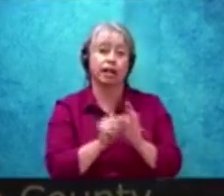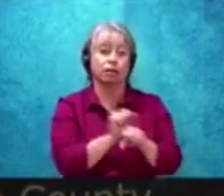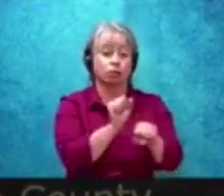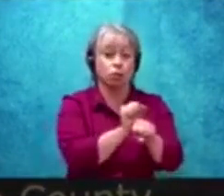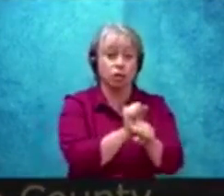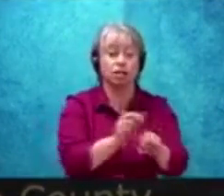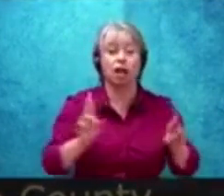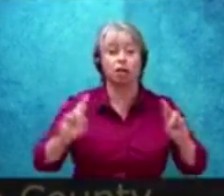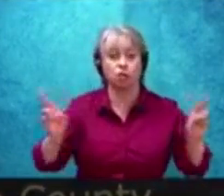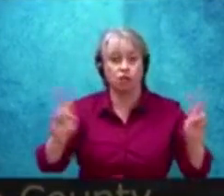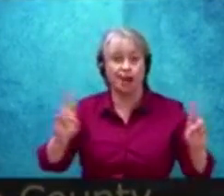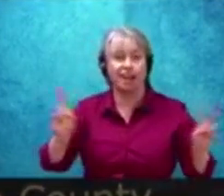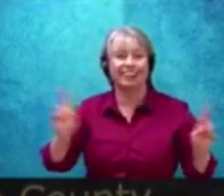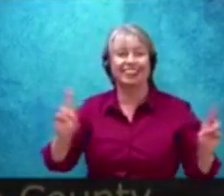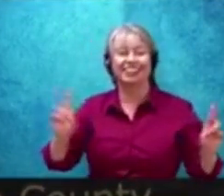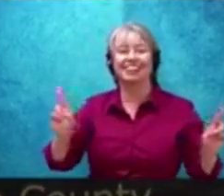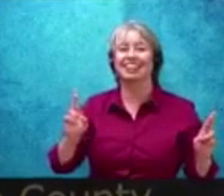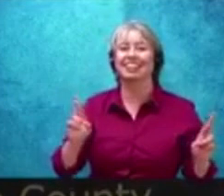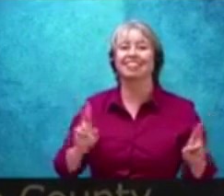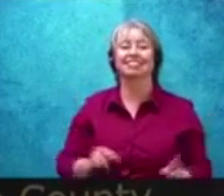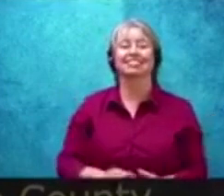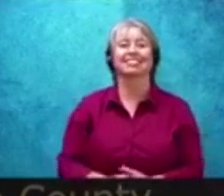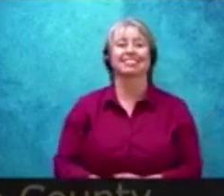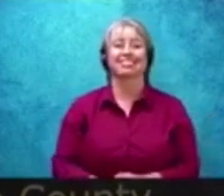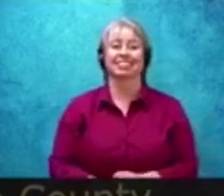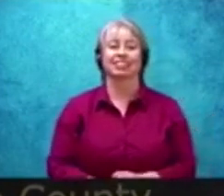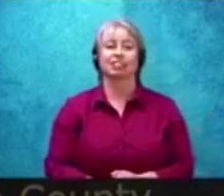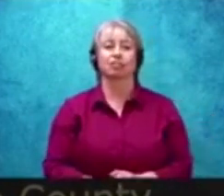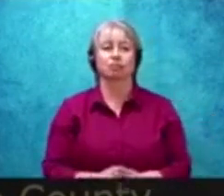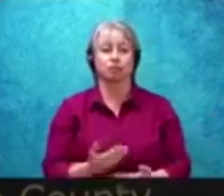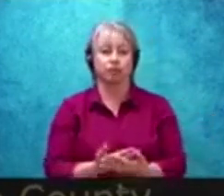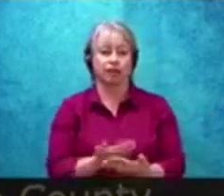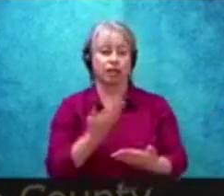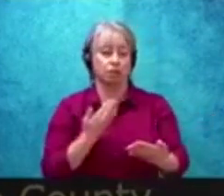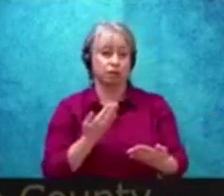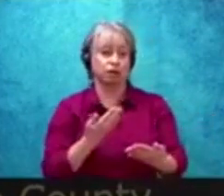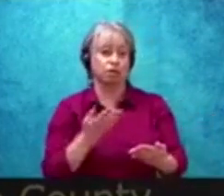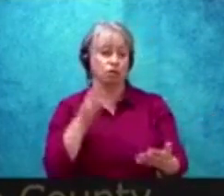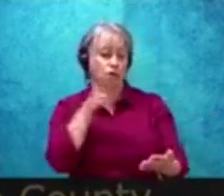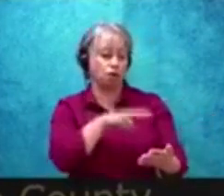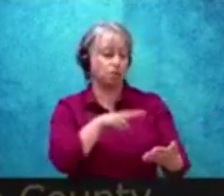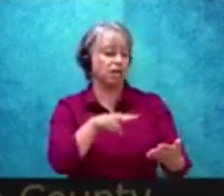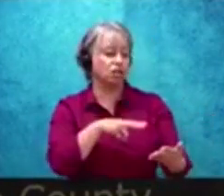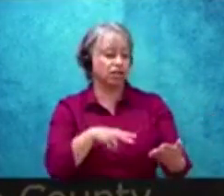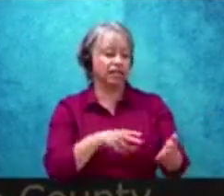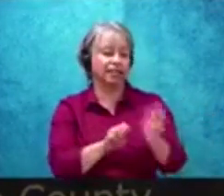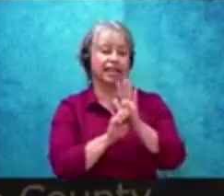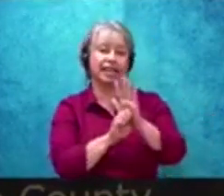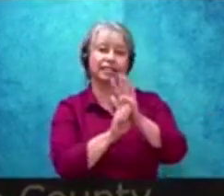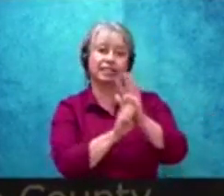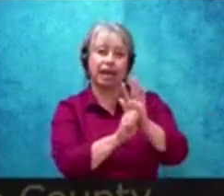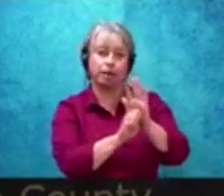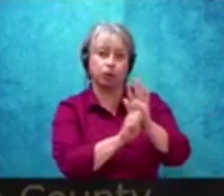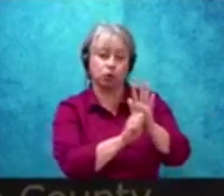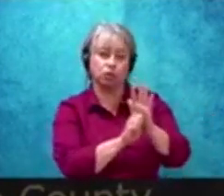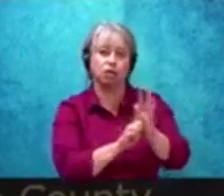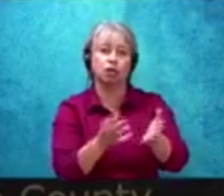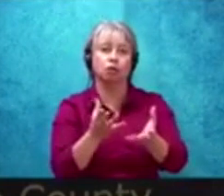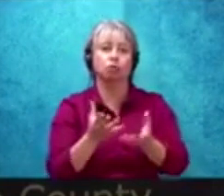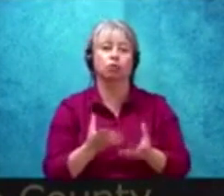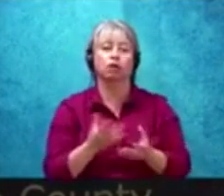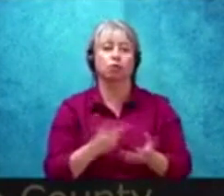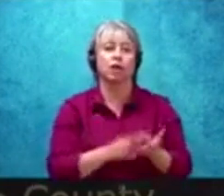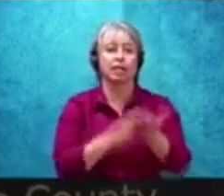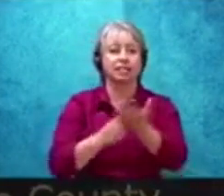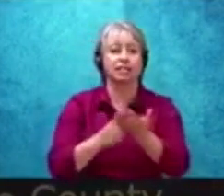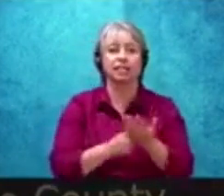started? Let's go. Before we look at our examples, we want to discuss four